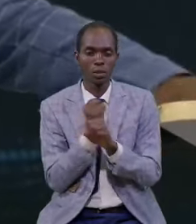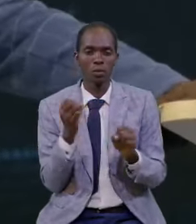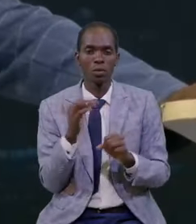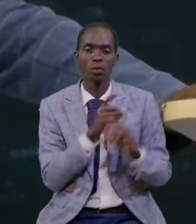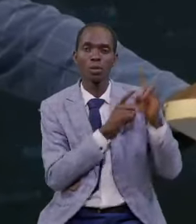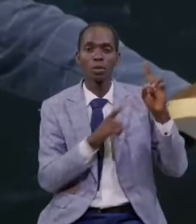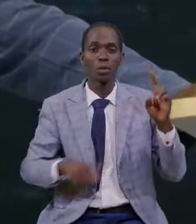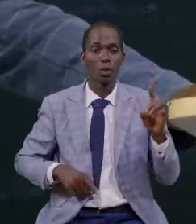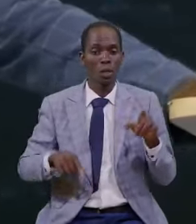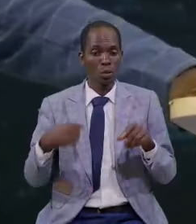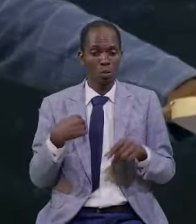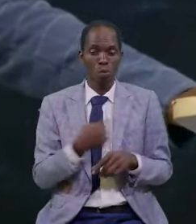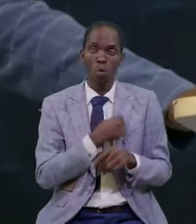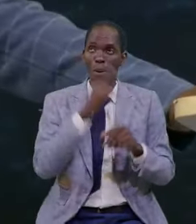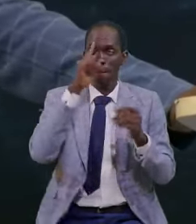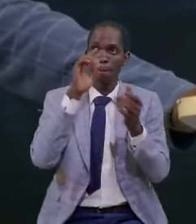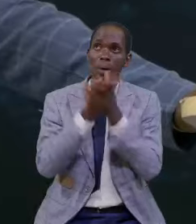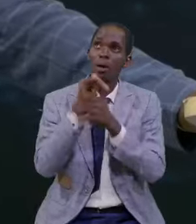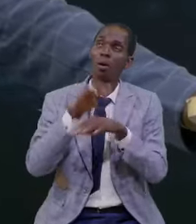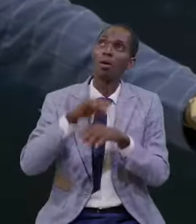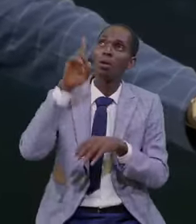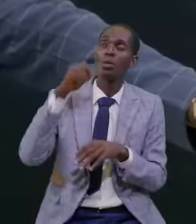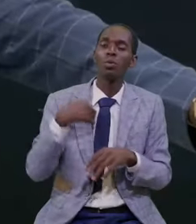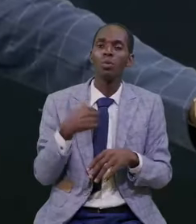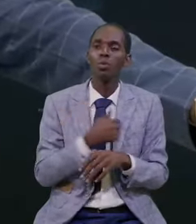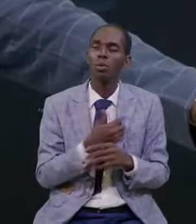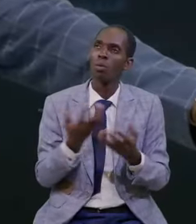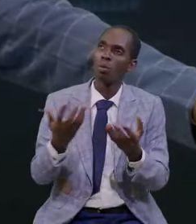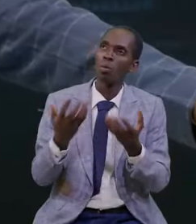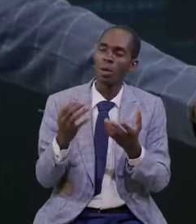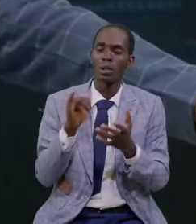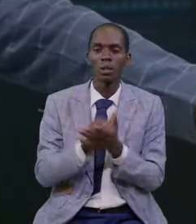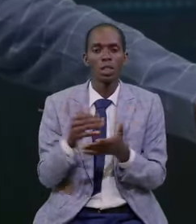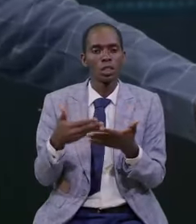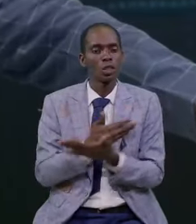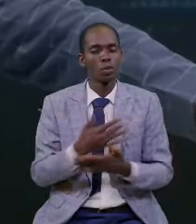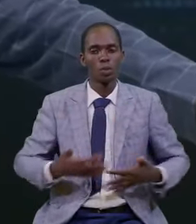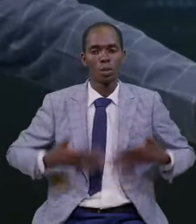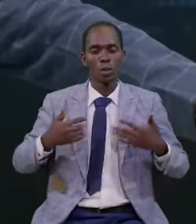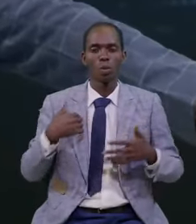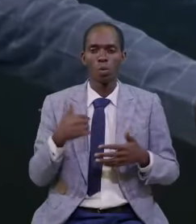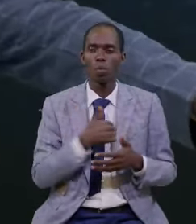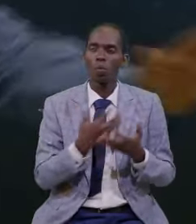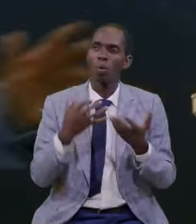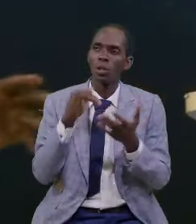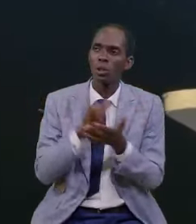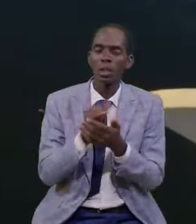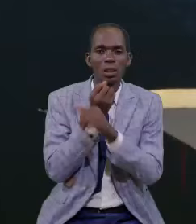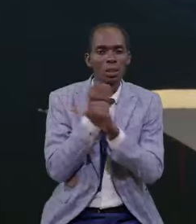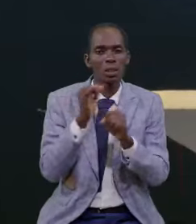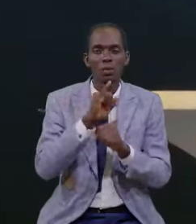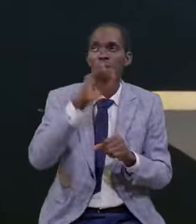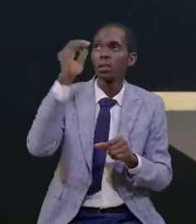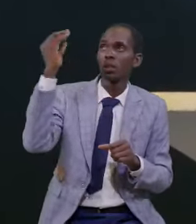him. We're thirsty for that new life. We're thirsty for that saving grace. We're thirsty for